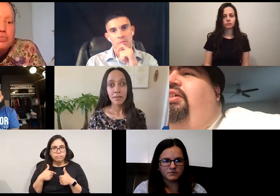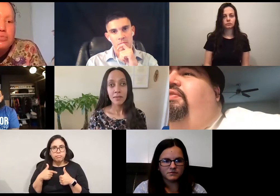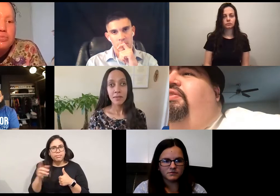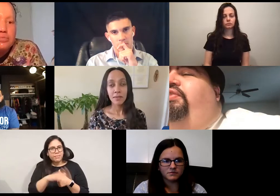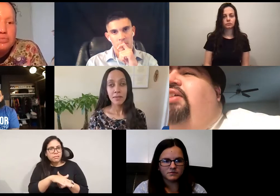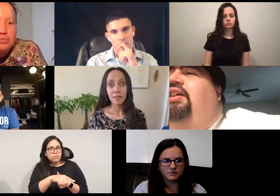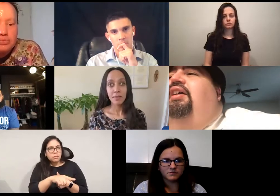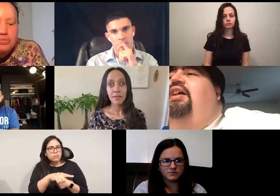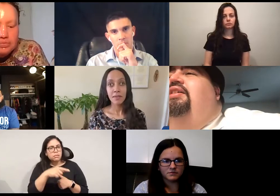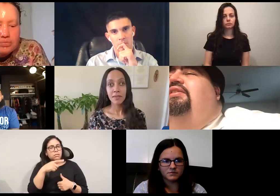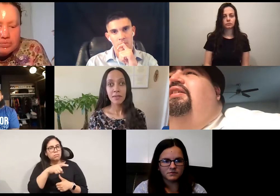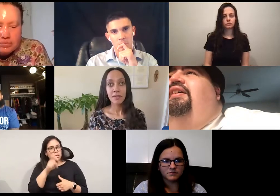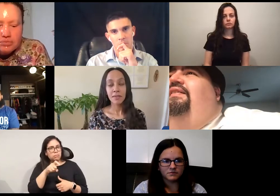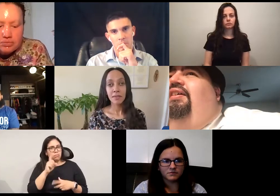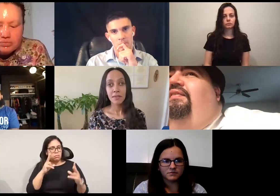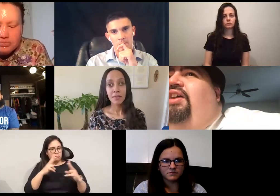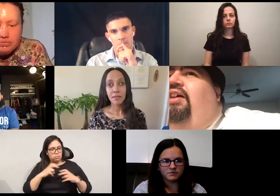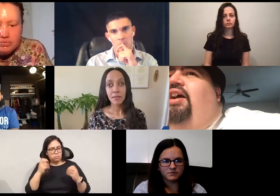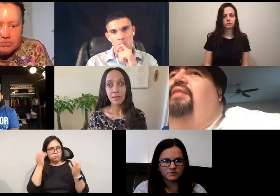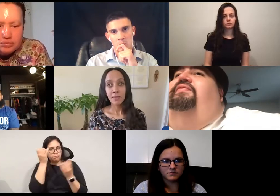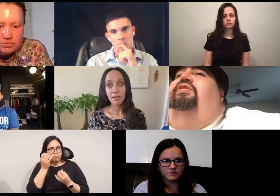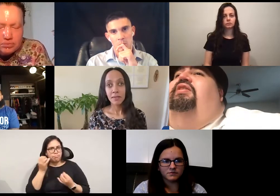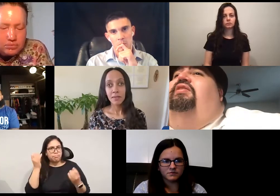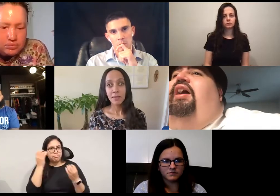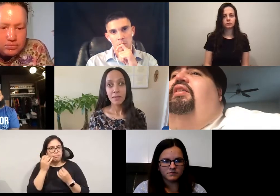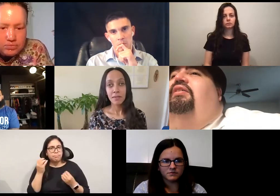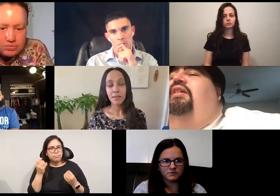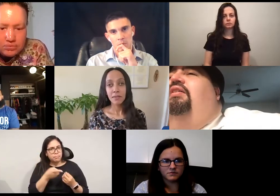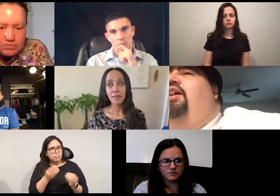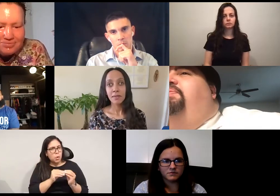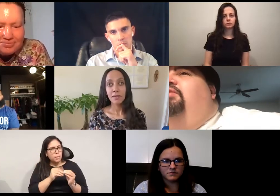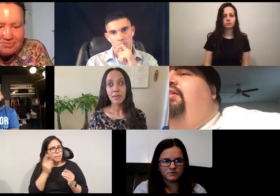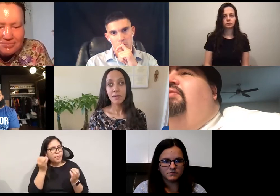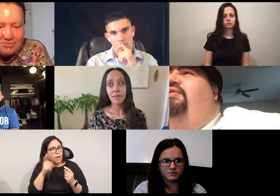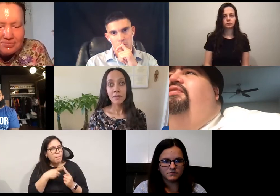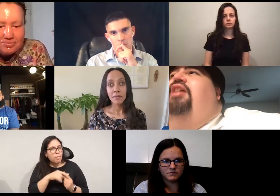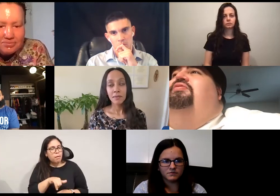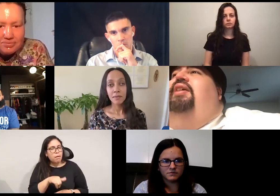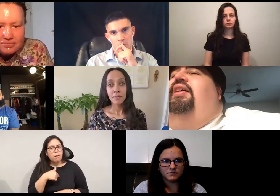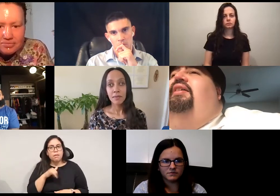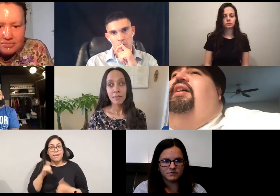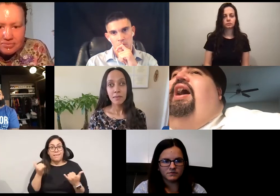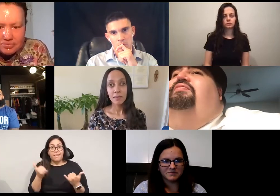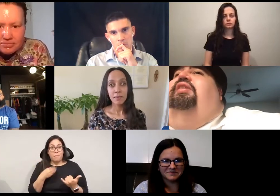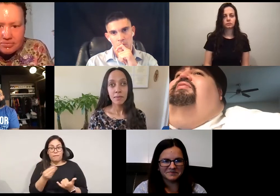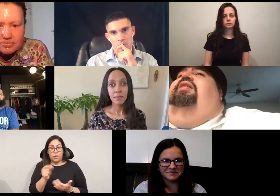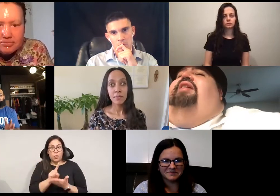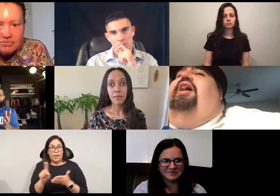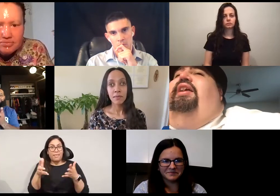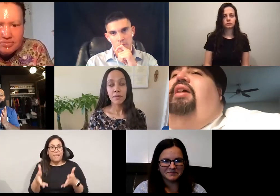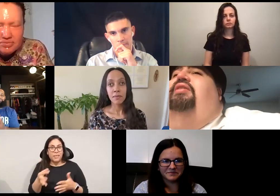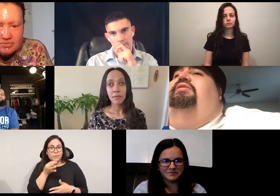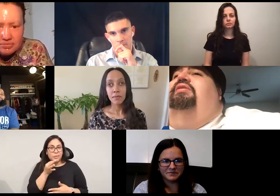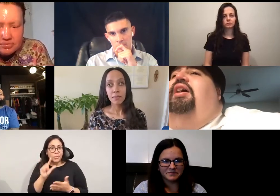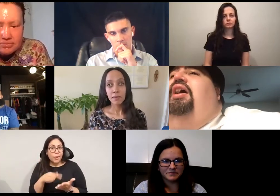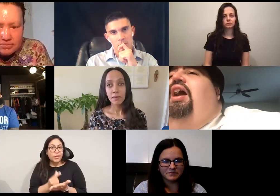some self-reflecting. And, you know, here I am 4 years later, a couple of weeks away from graduating, saying I really was caught